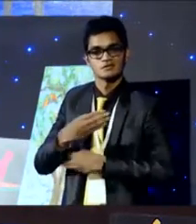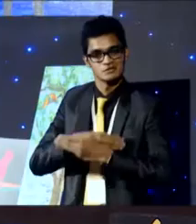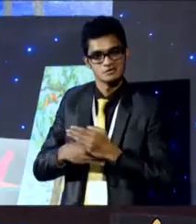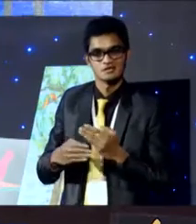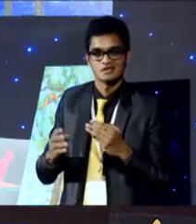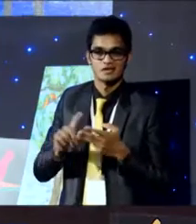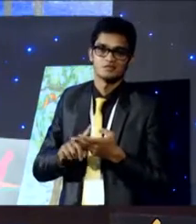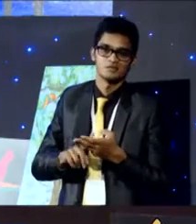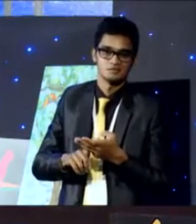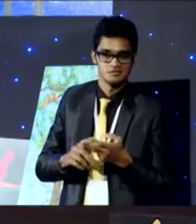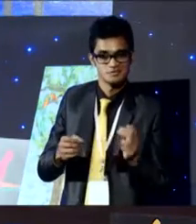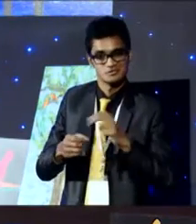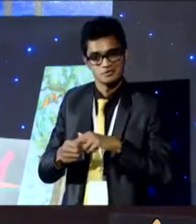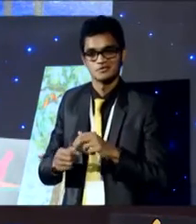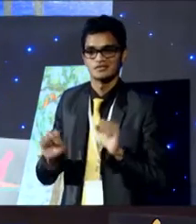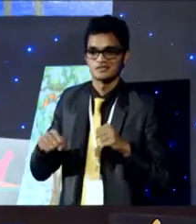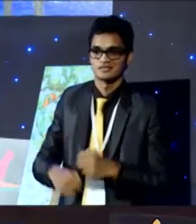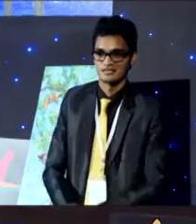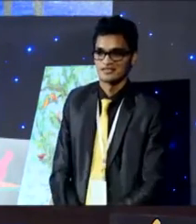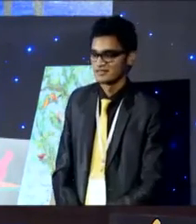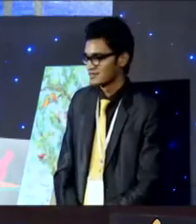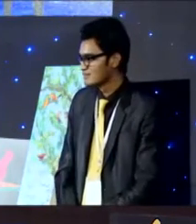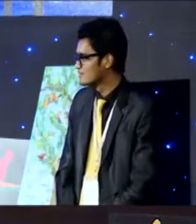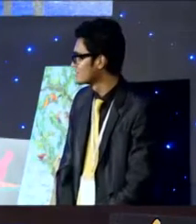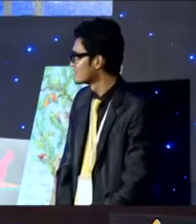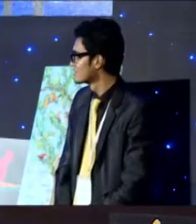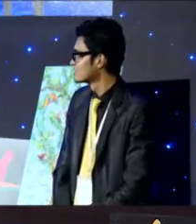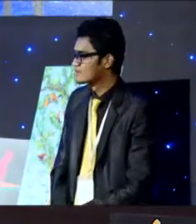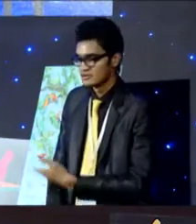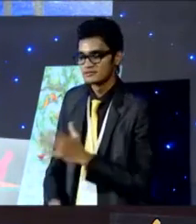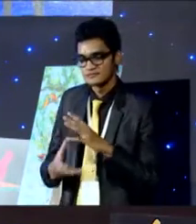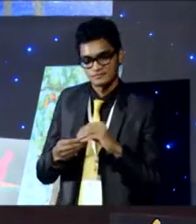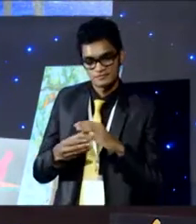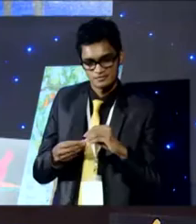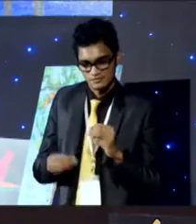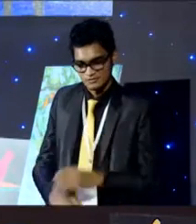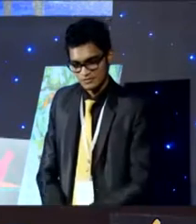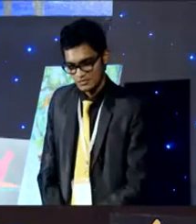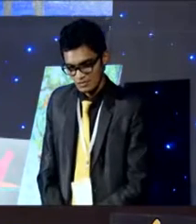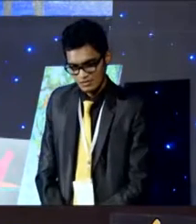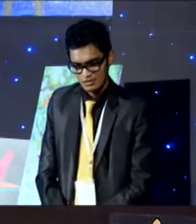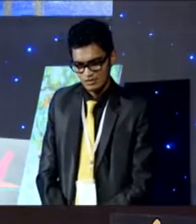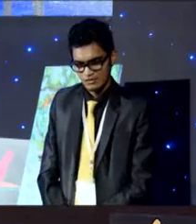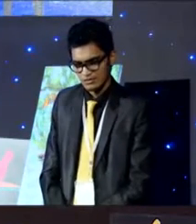And that's a goal we are working on. And the message that I've given to my organization is,